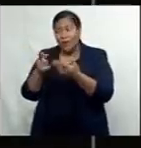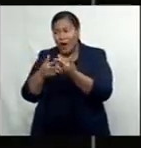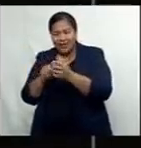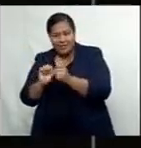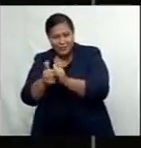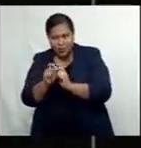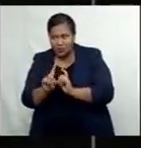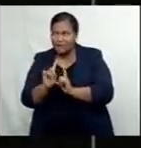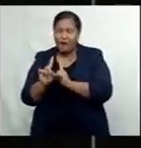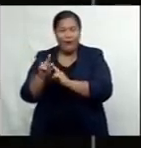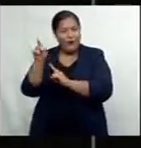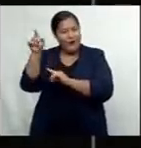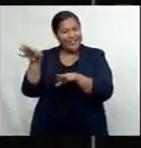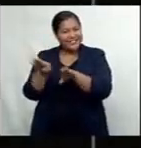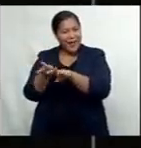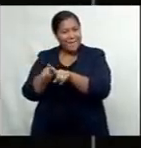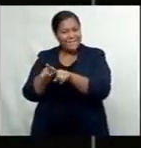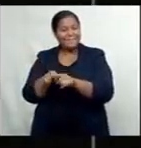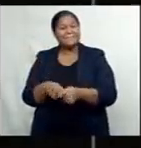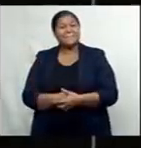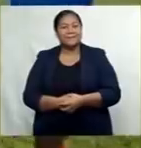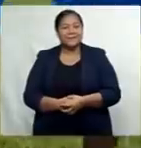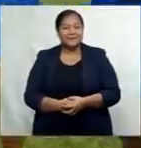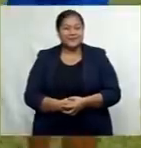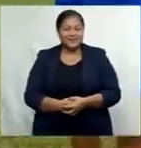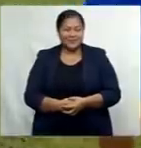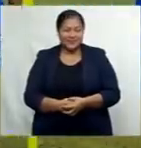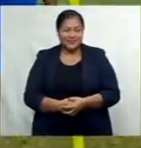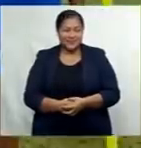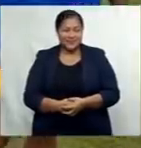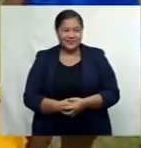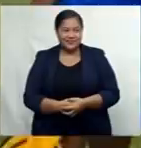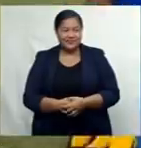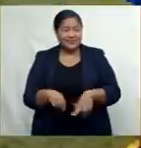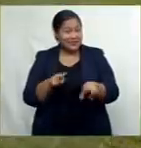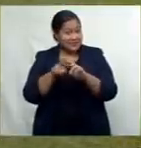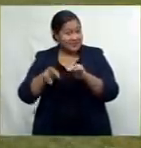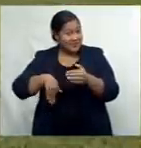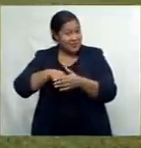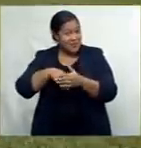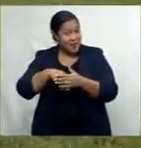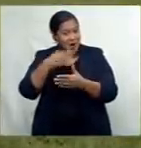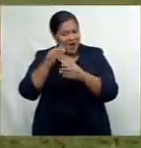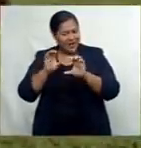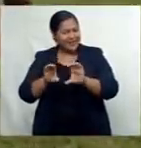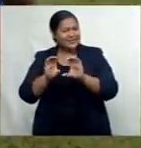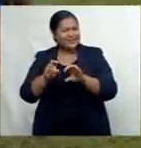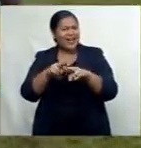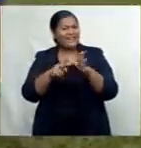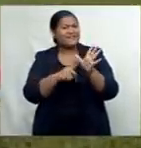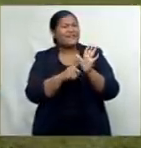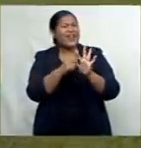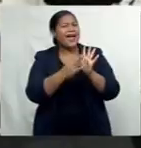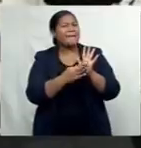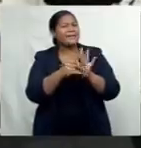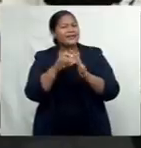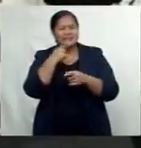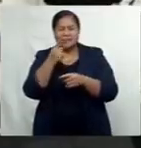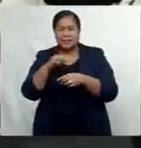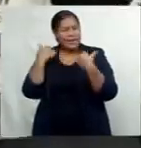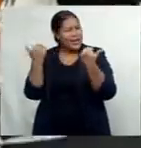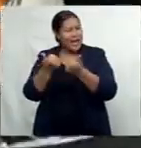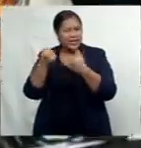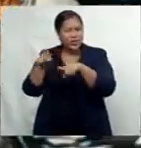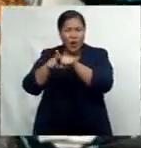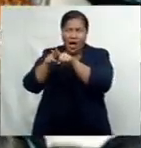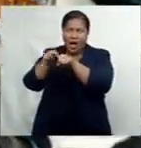follow. Venina Rakautonga with this story. Fiji football head coach Fleming Siritzlev says there is much to learn from